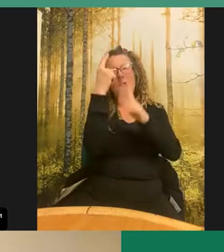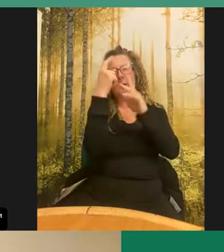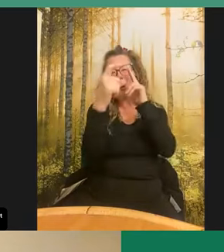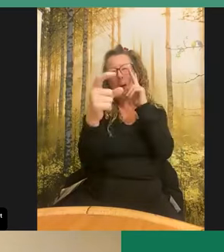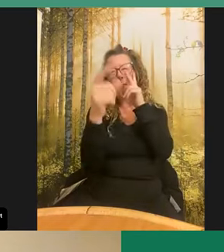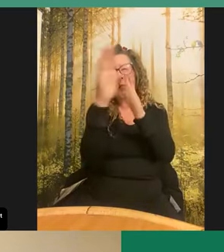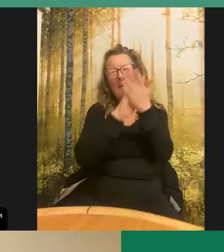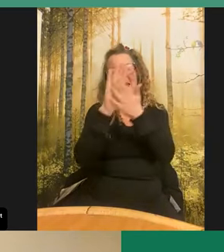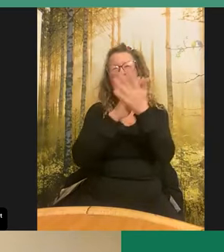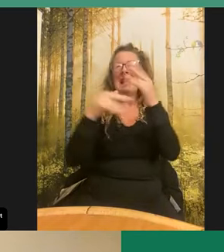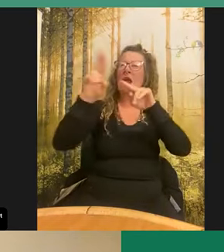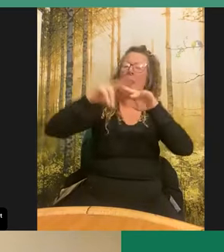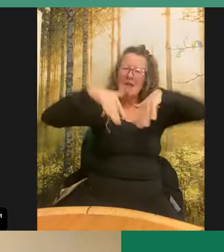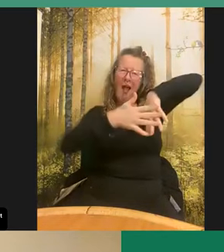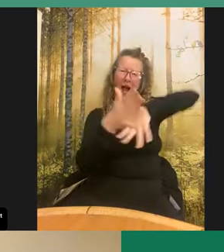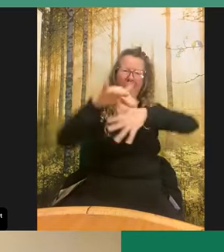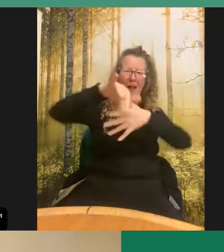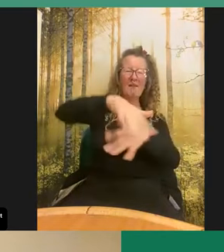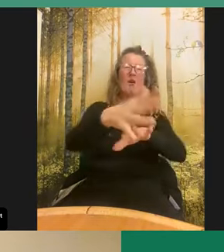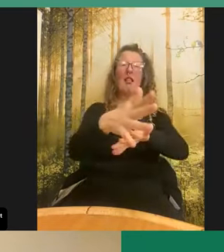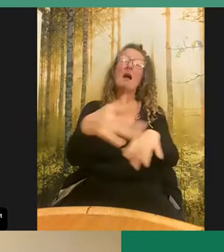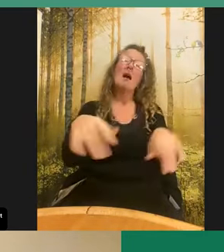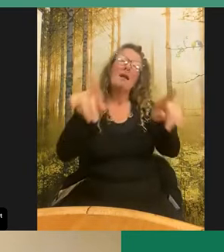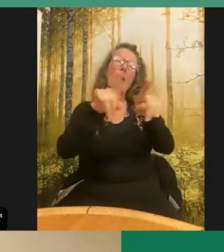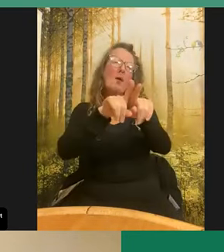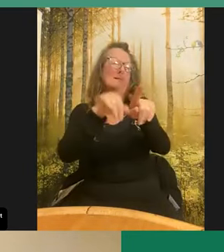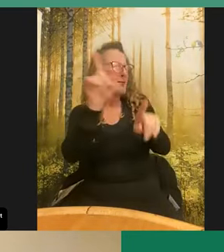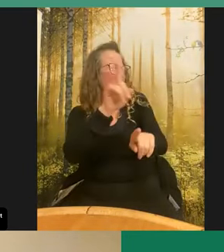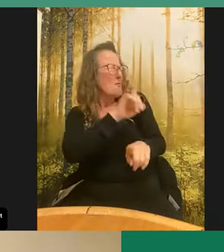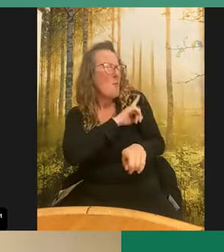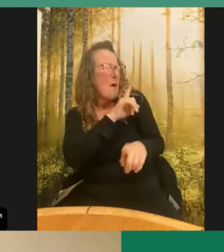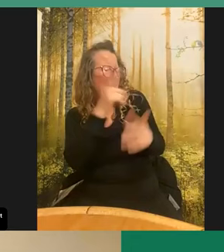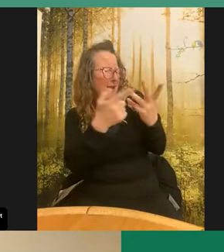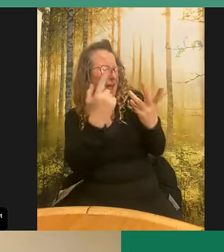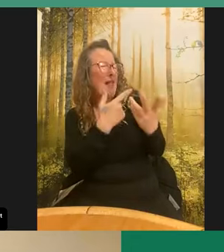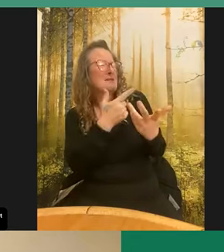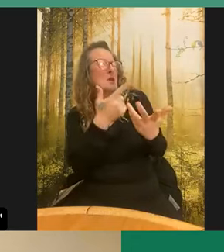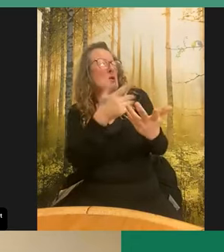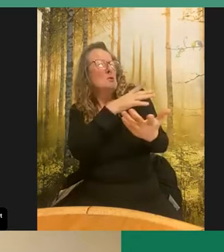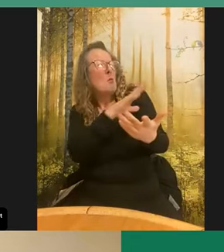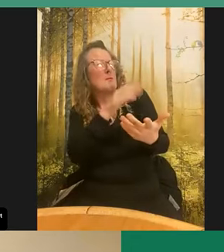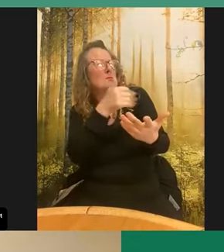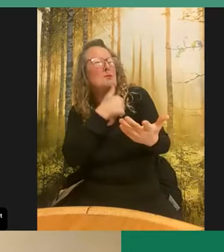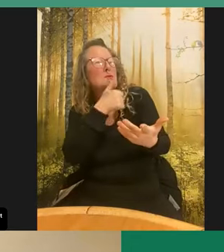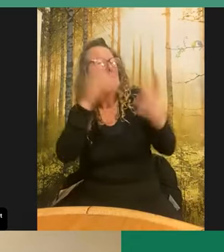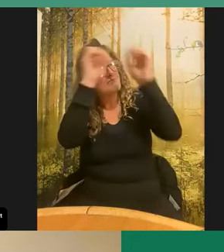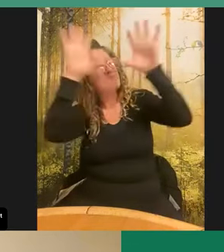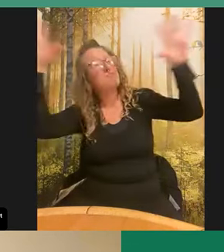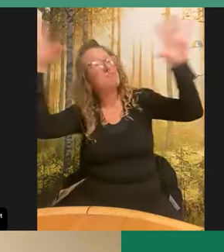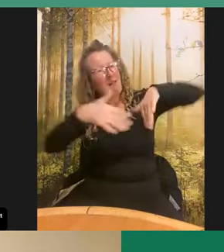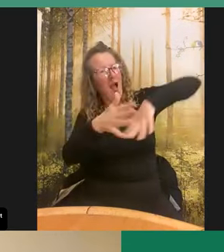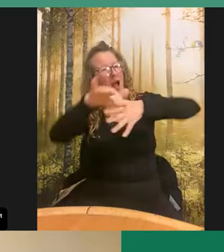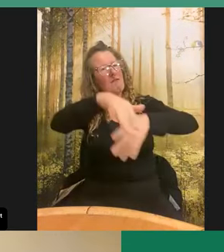of people, but what was the other layer that you wanted to use carnival for in terms of what it means for transport? I was